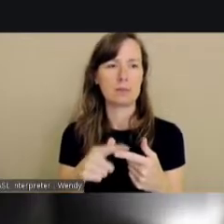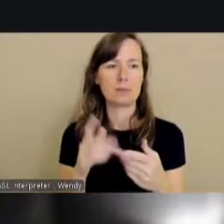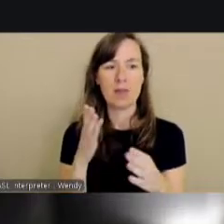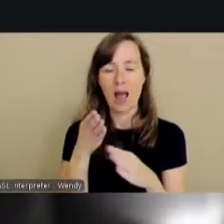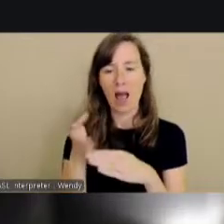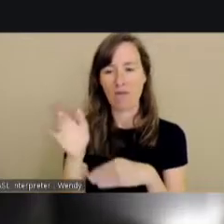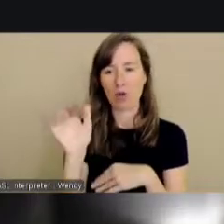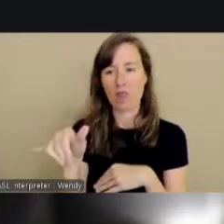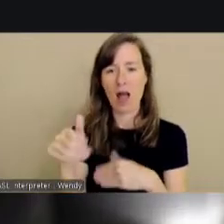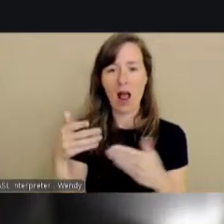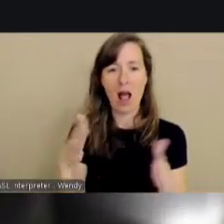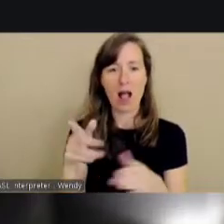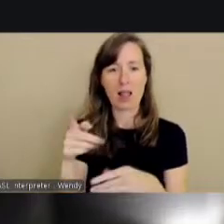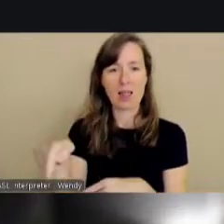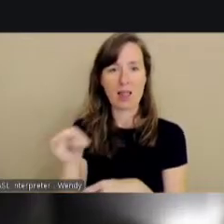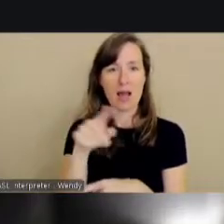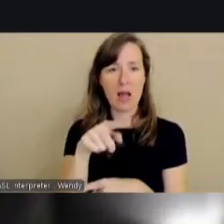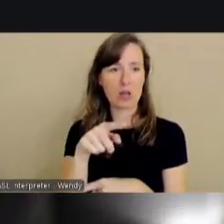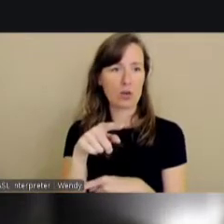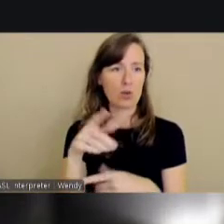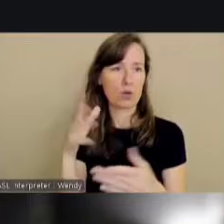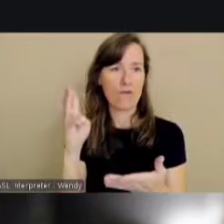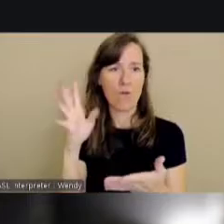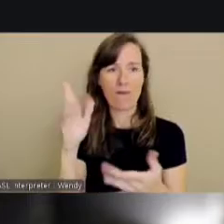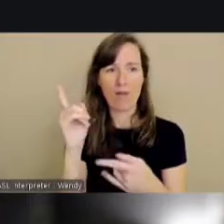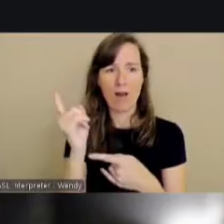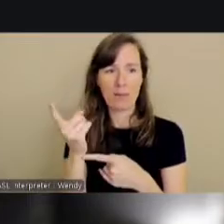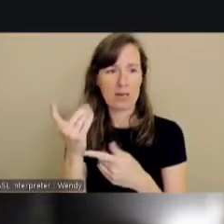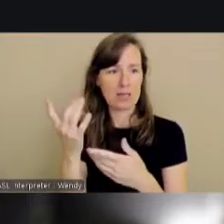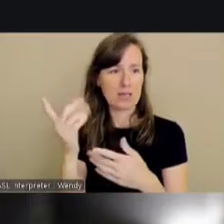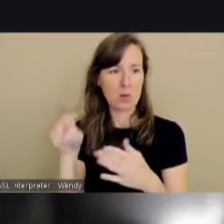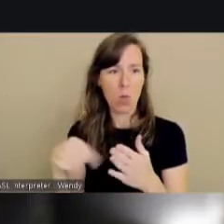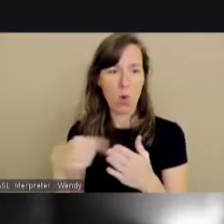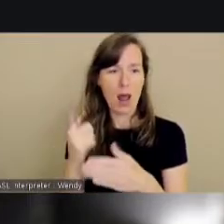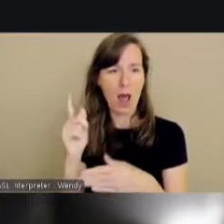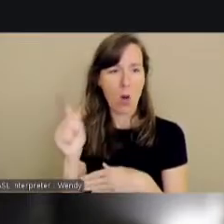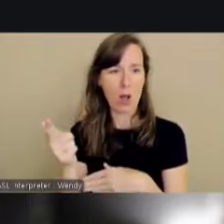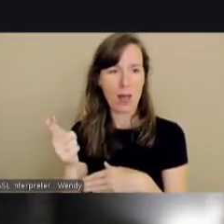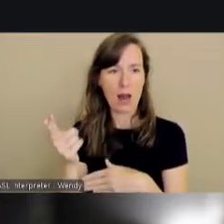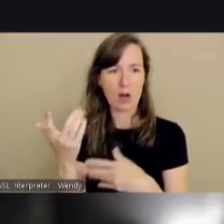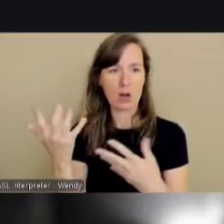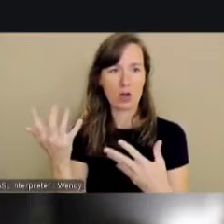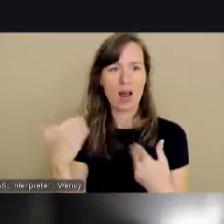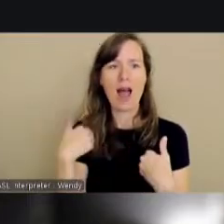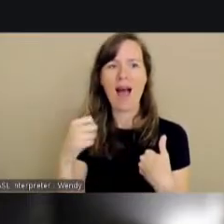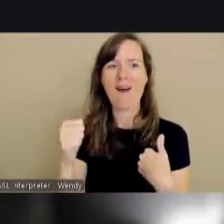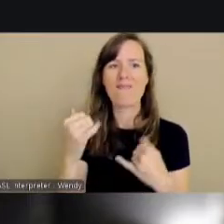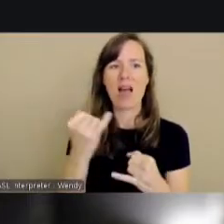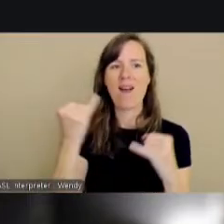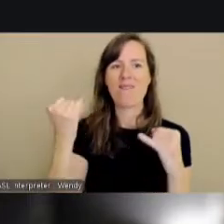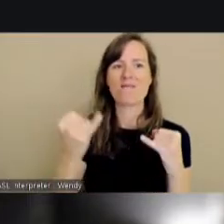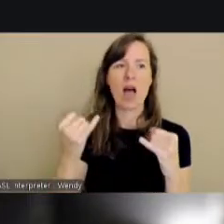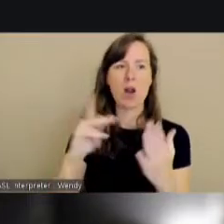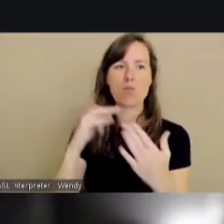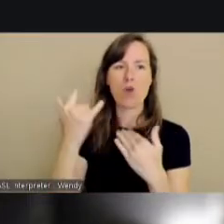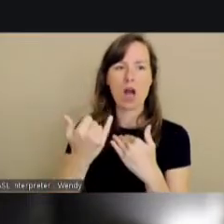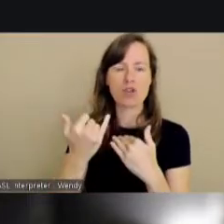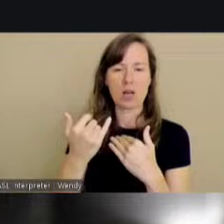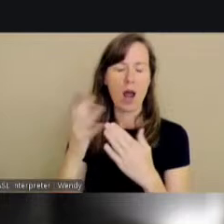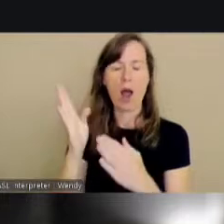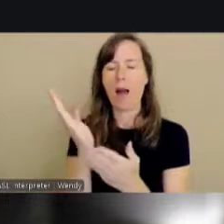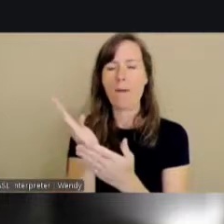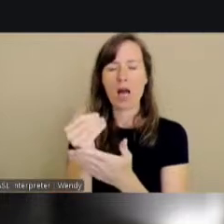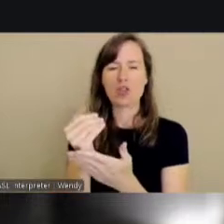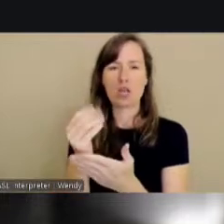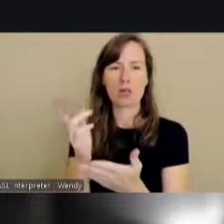afterwards, I'll let you pick the interval. 45 minutes later, an hour later, let's have a final budget review,